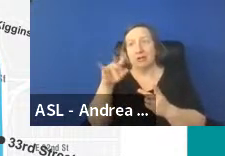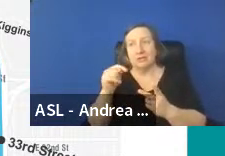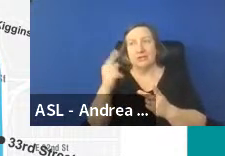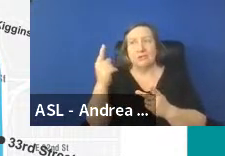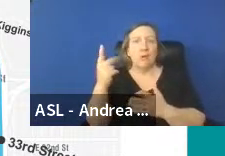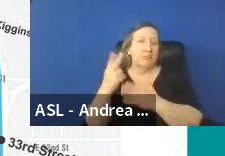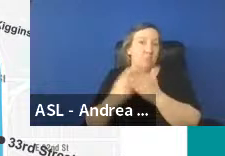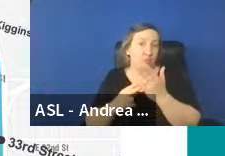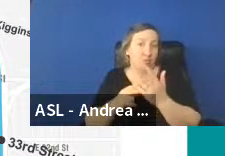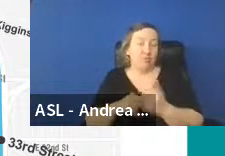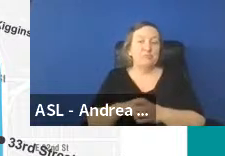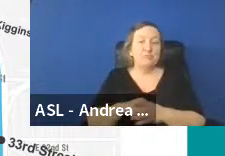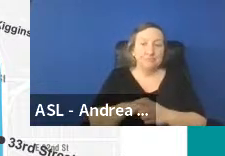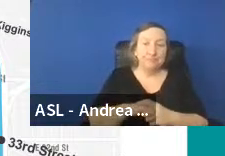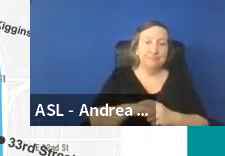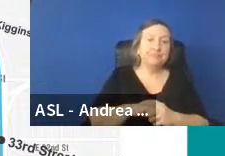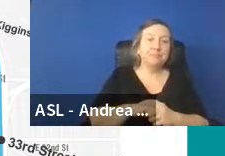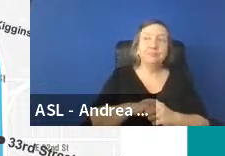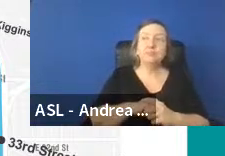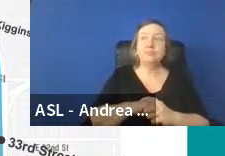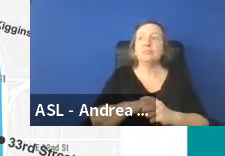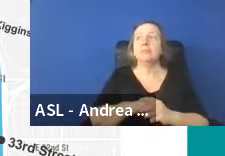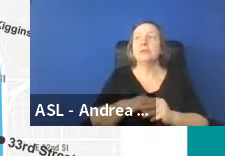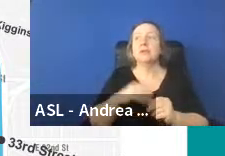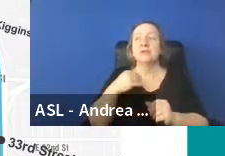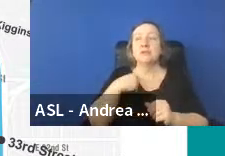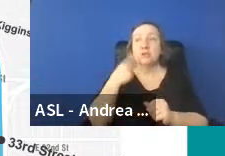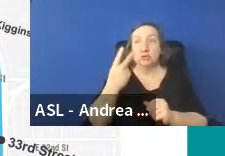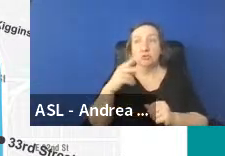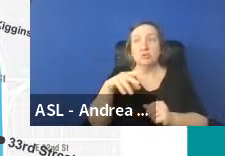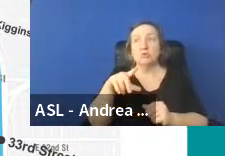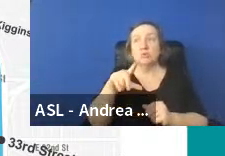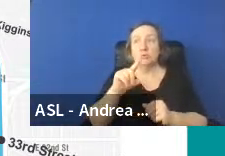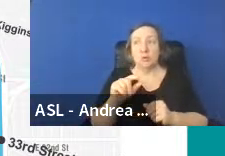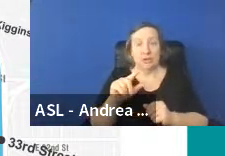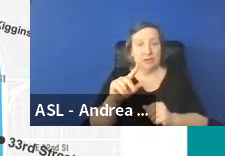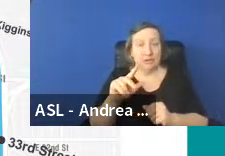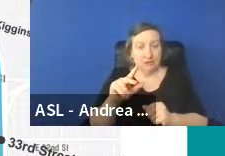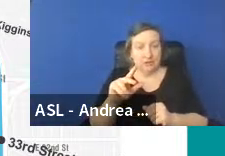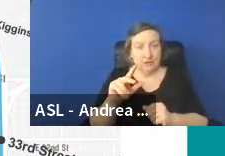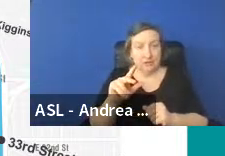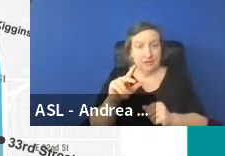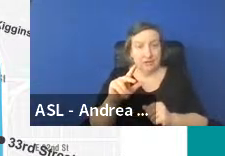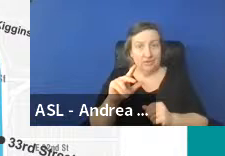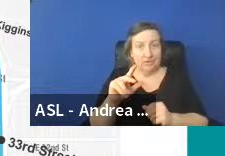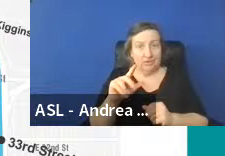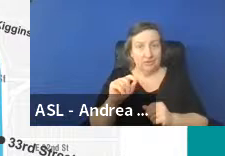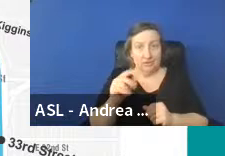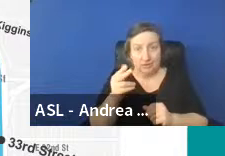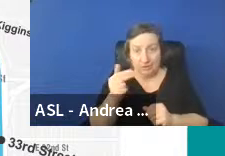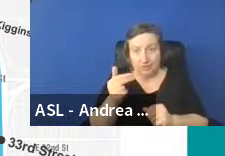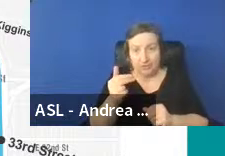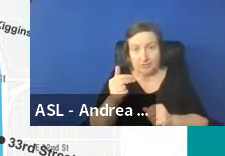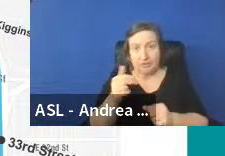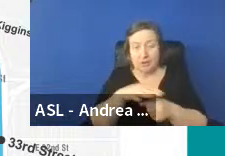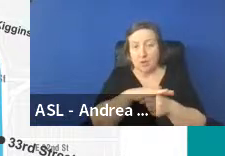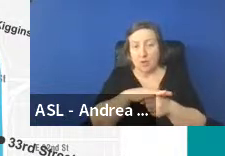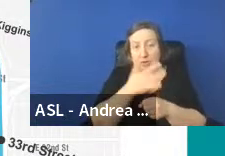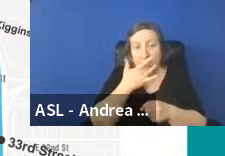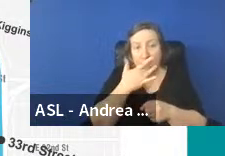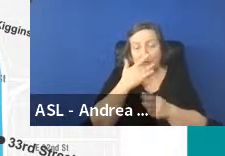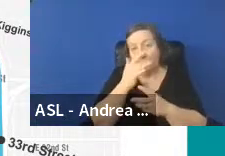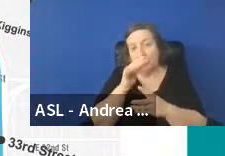2. There's 2 that are the 2013 LPA, the locally preferred